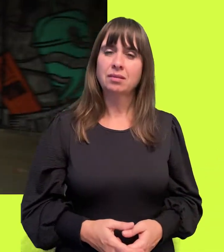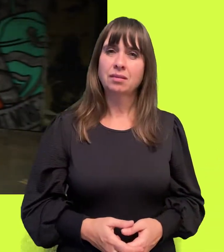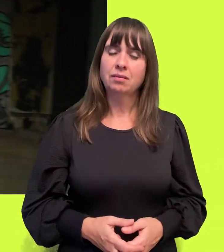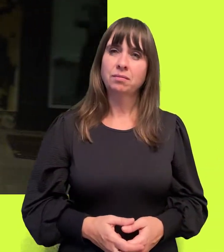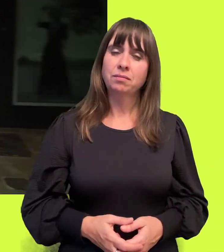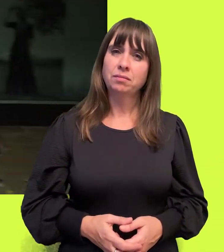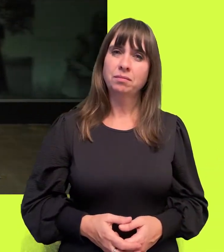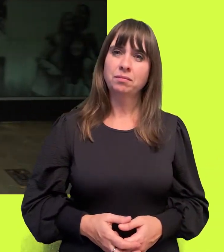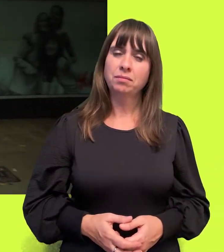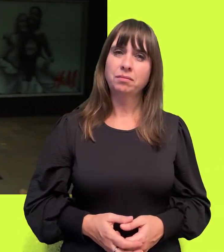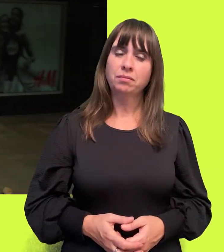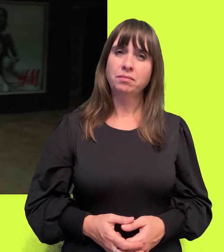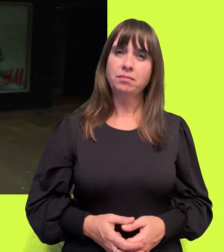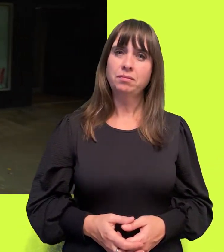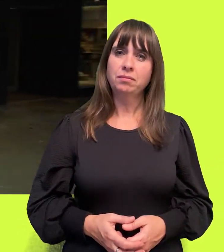I don't know.